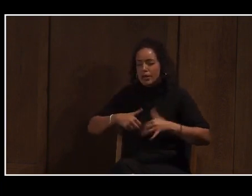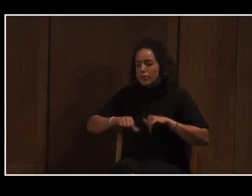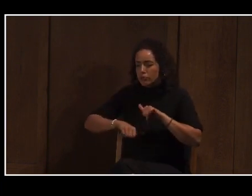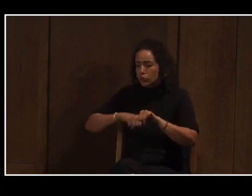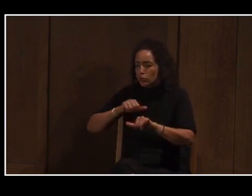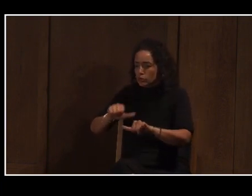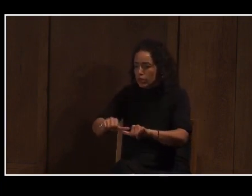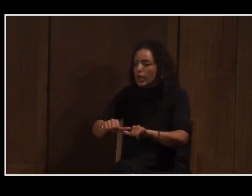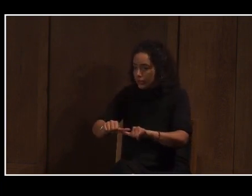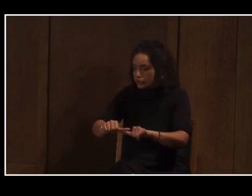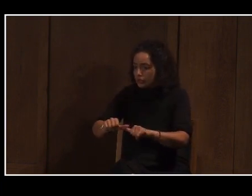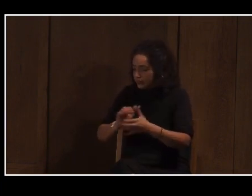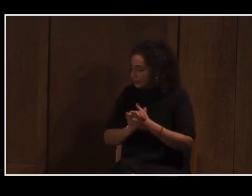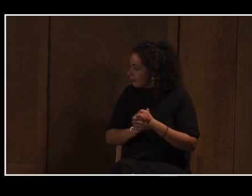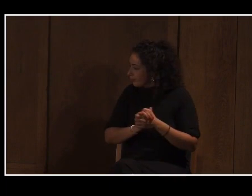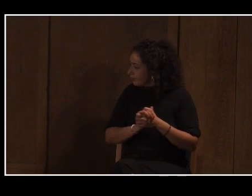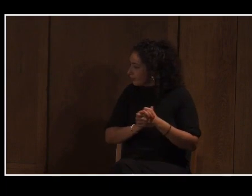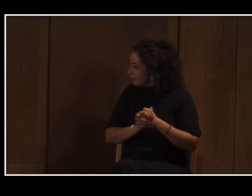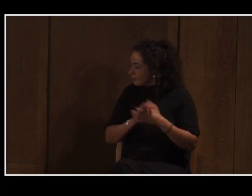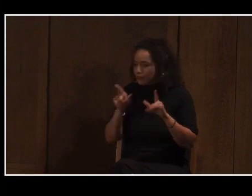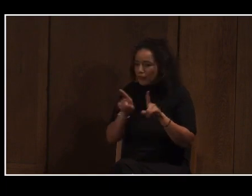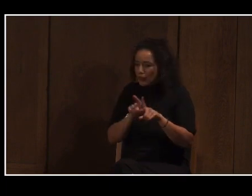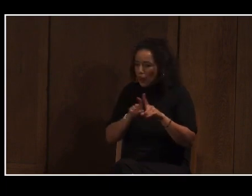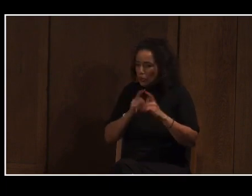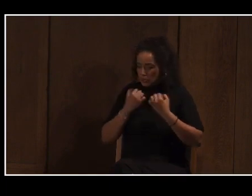finding those thorough lines of the things that you keep,